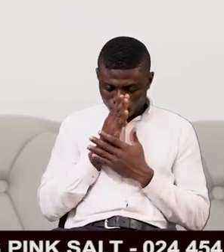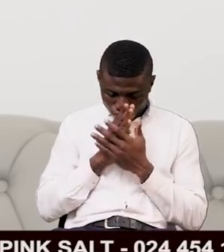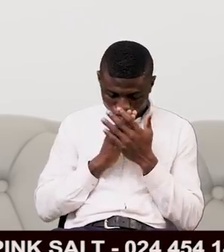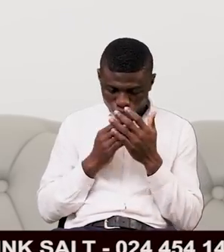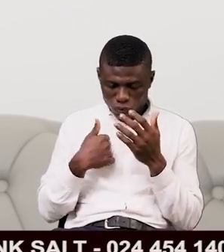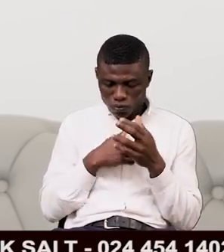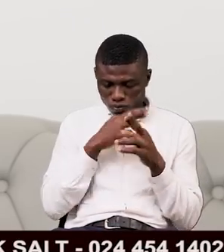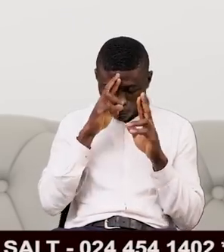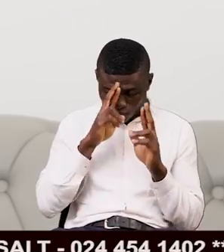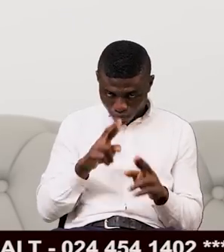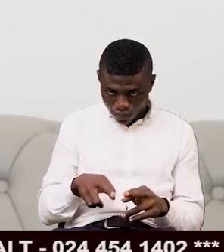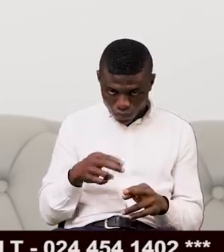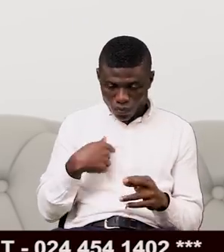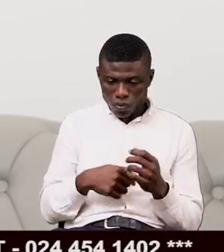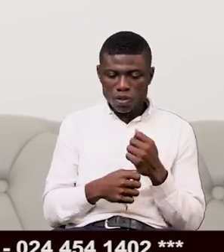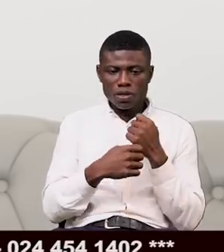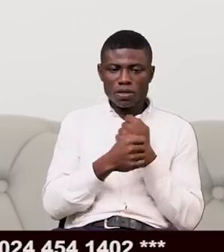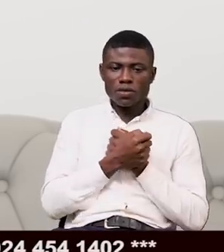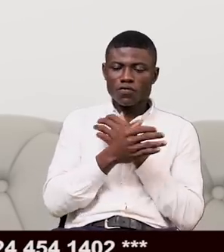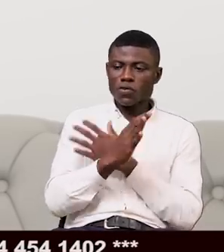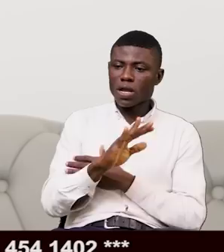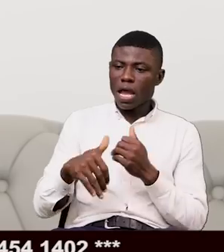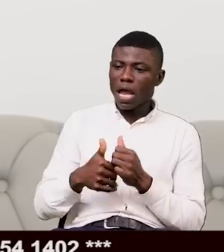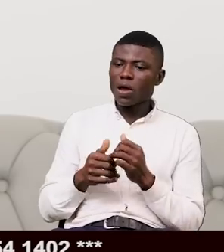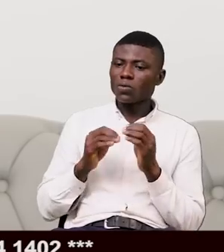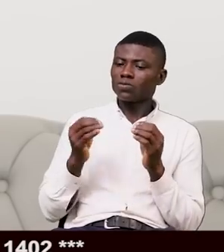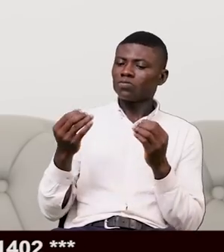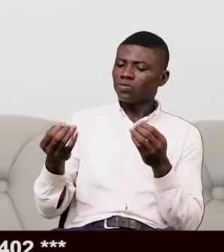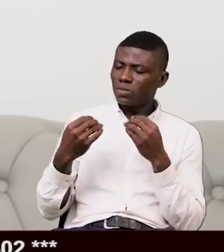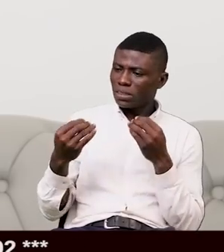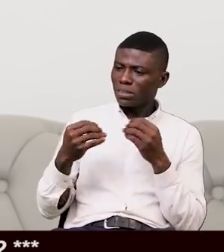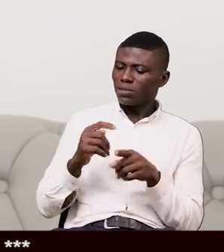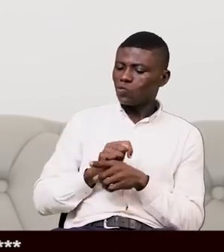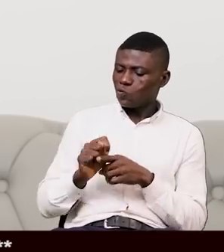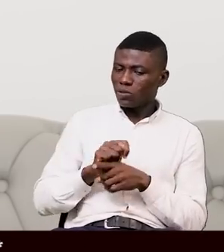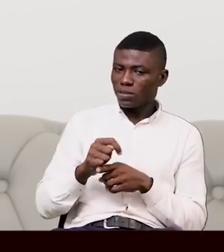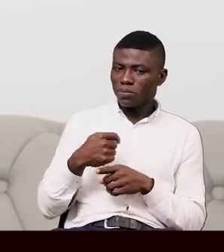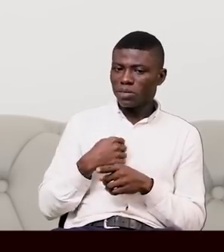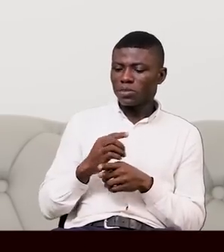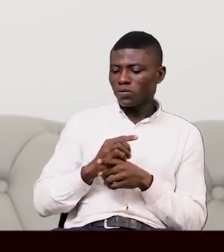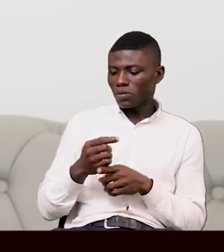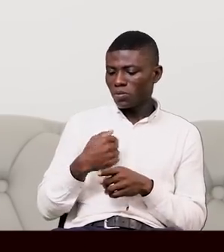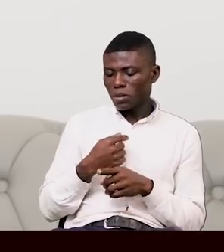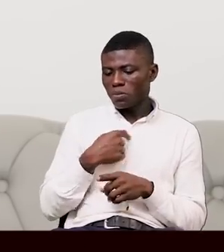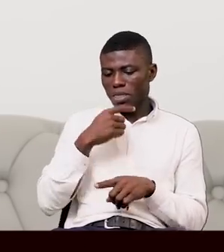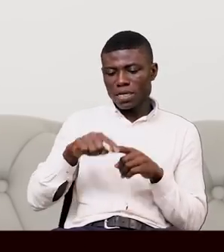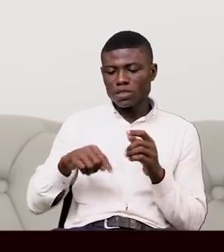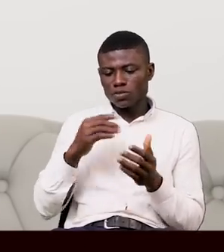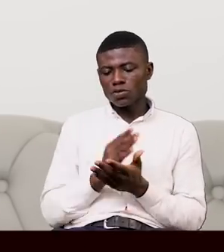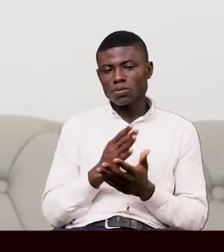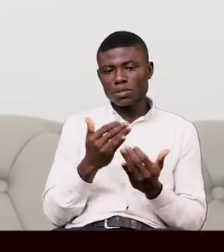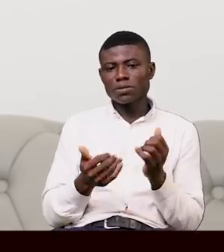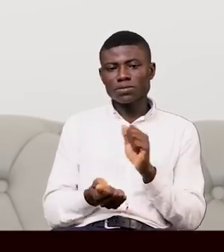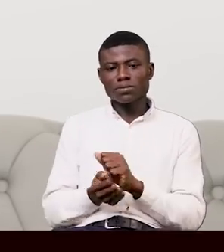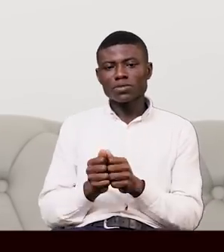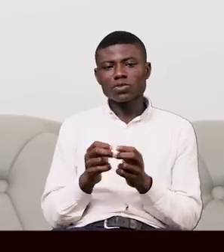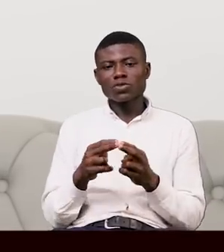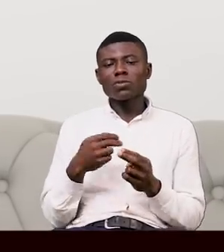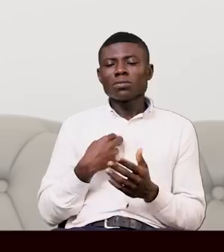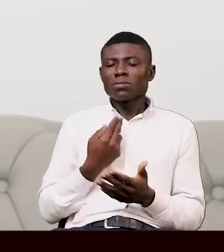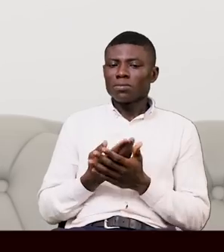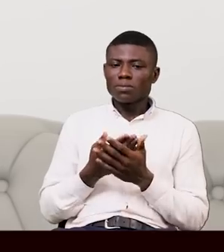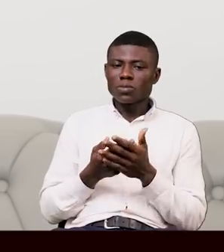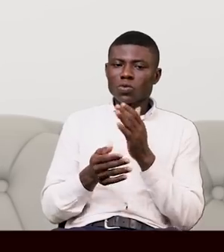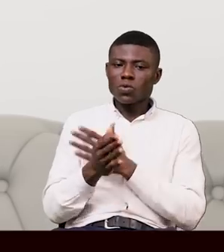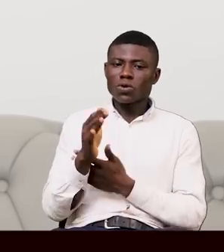ye bu nipa ye dawurade me ntete ye de tete me free asase ye no anya de a metumi ye free ho nti me sra wurade se